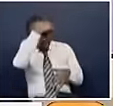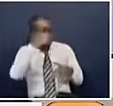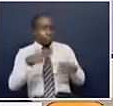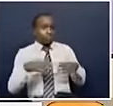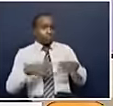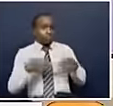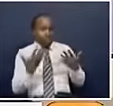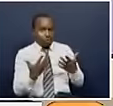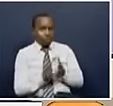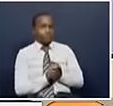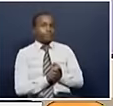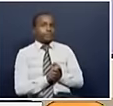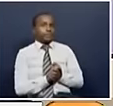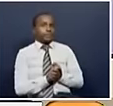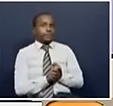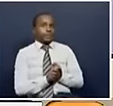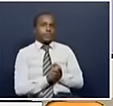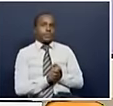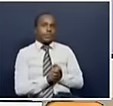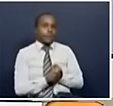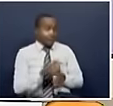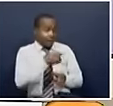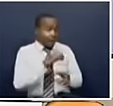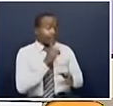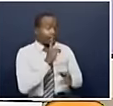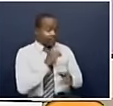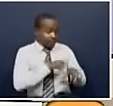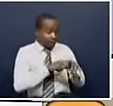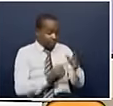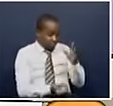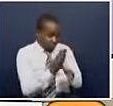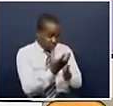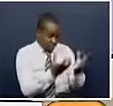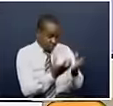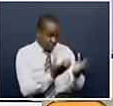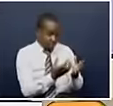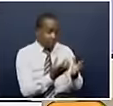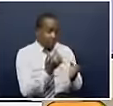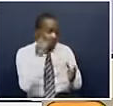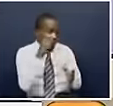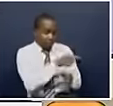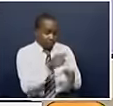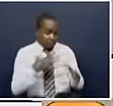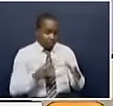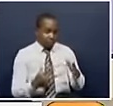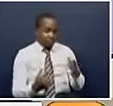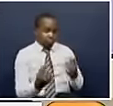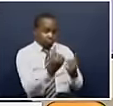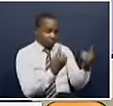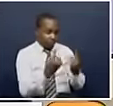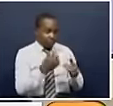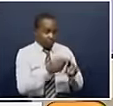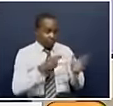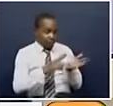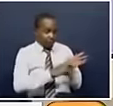the undergraduates and the graduates. It's where we are saying, as we start the businesses, you know, for the ones who've come out of the vocational training